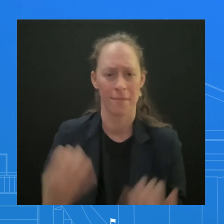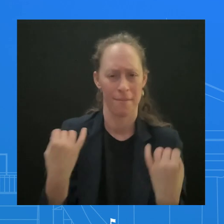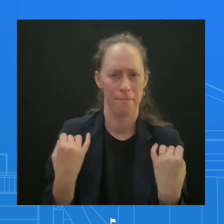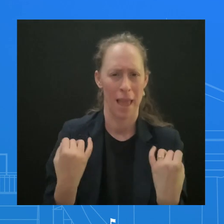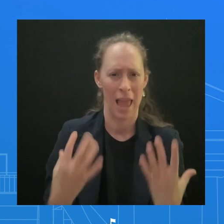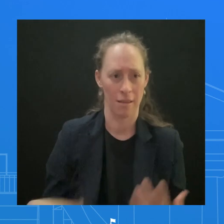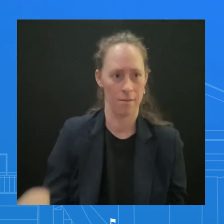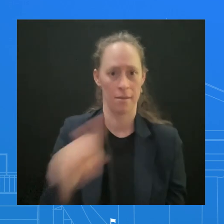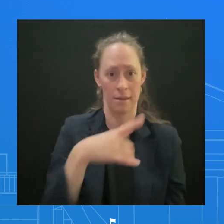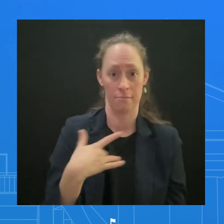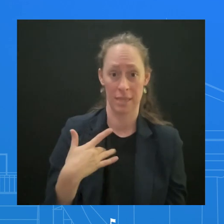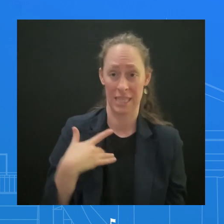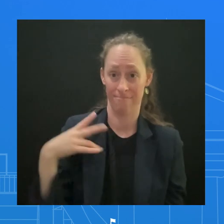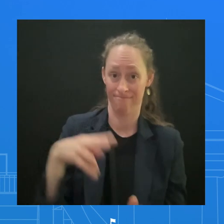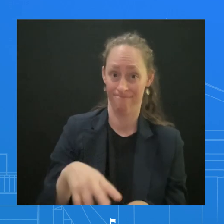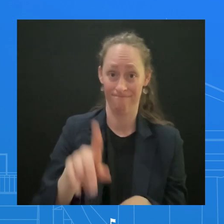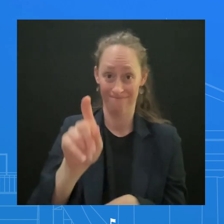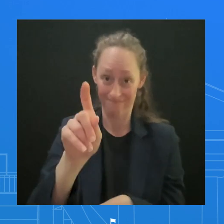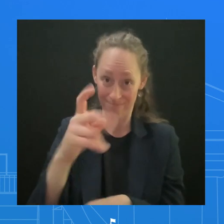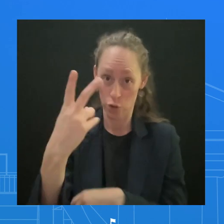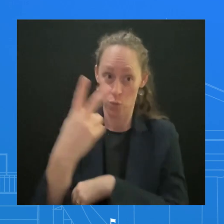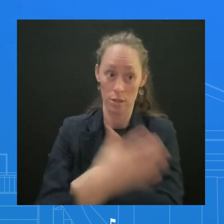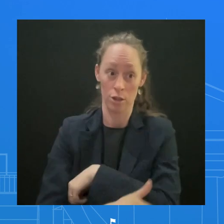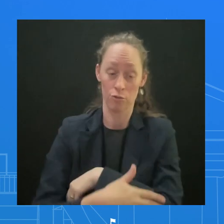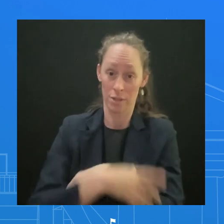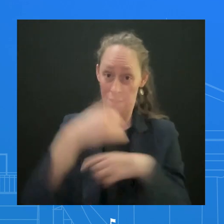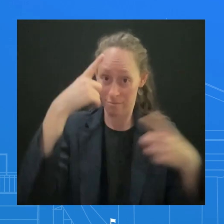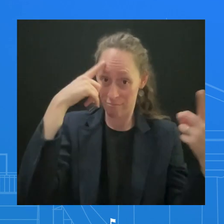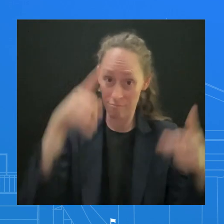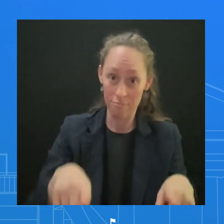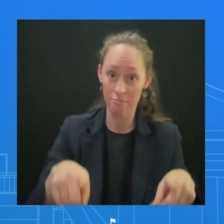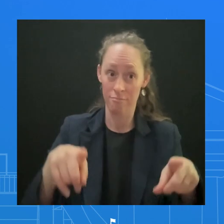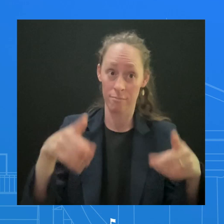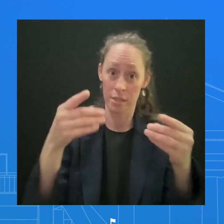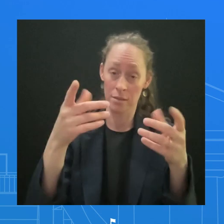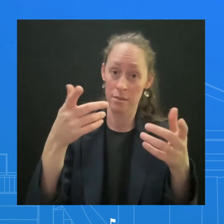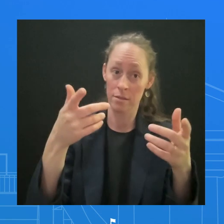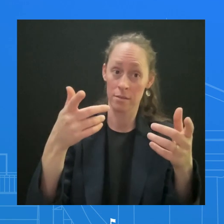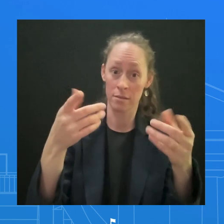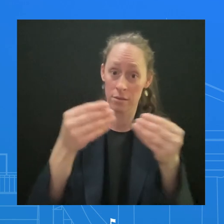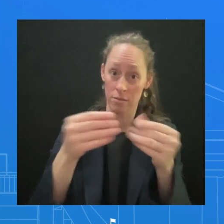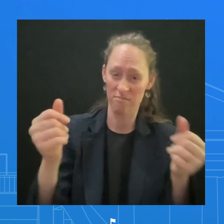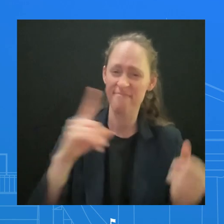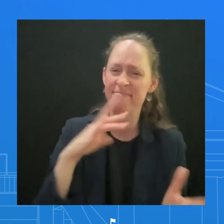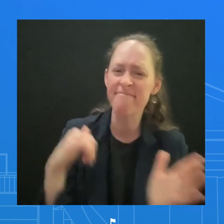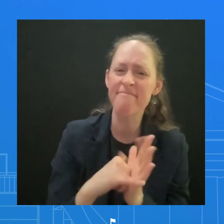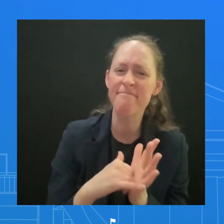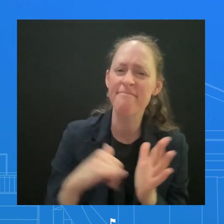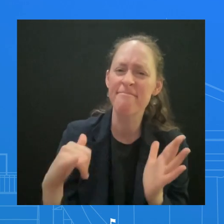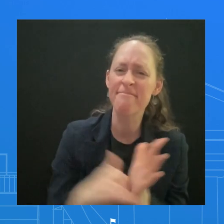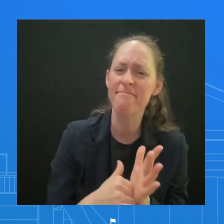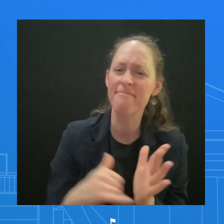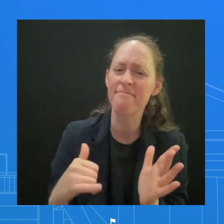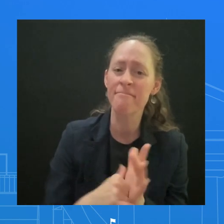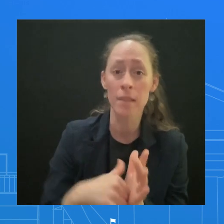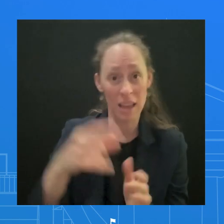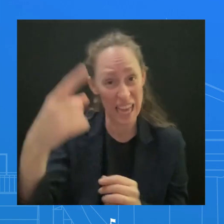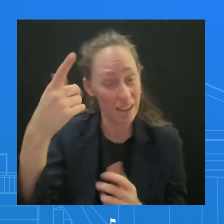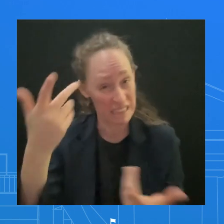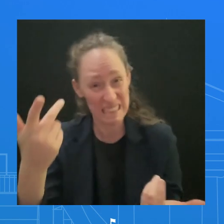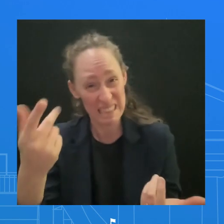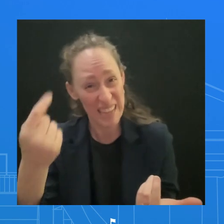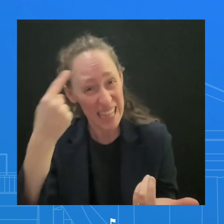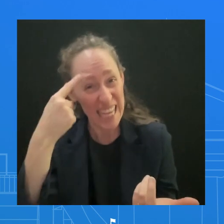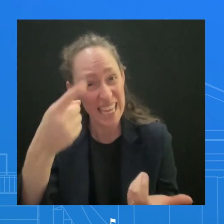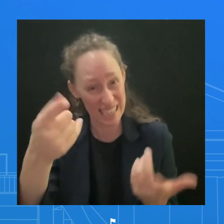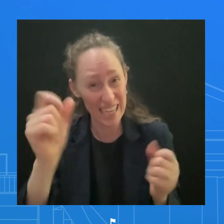are stressing that it is viable. The question, you didn't do anything actively to revive the talks between the